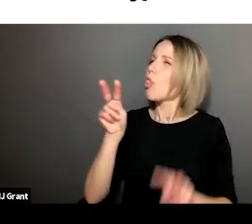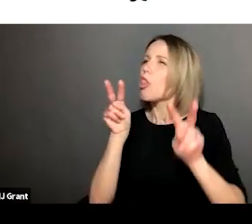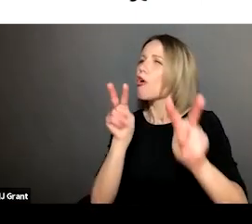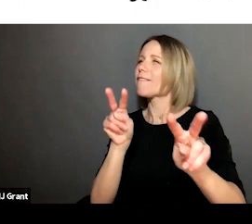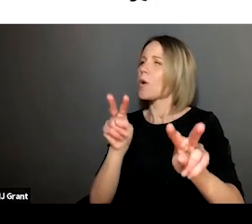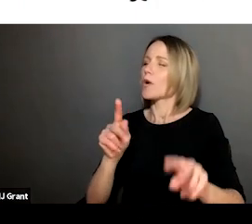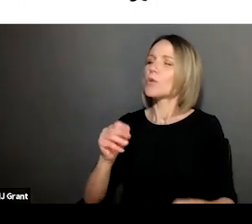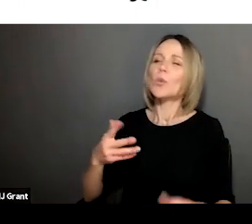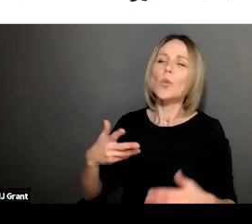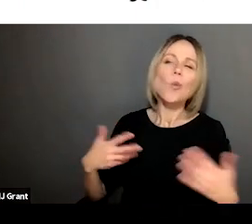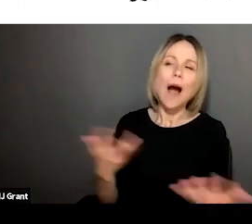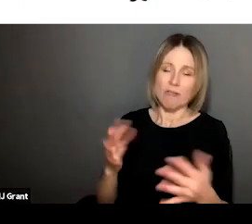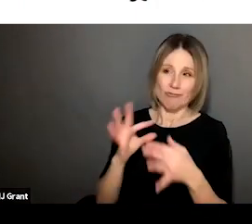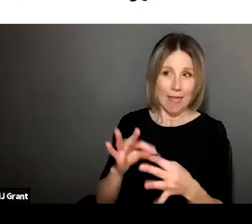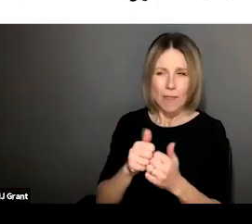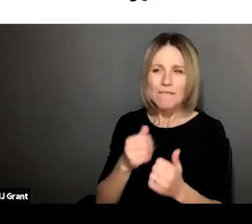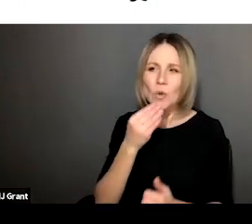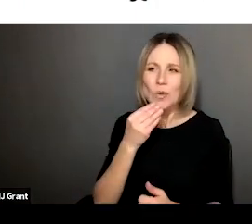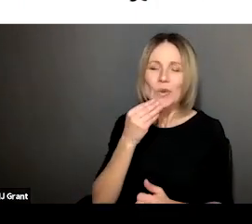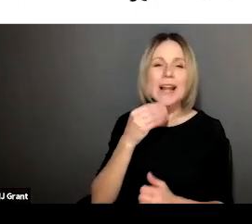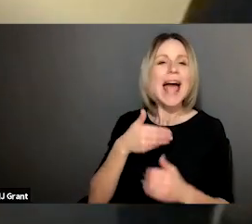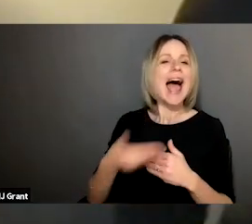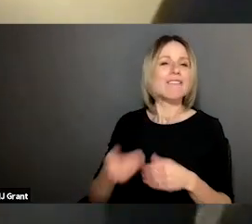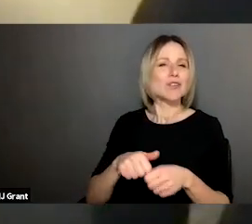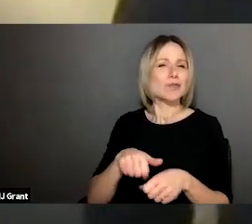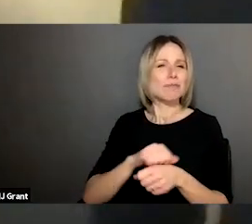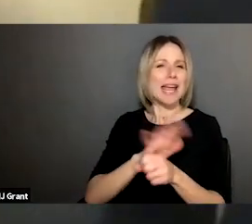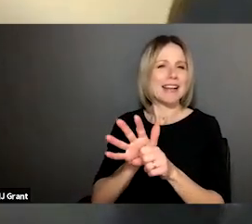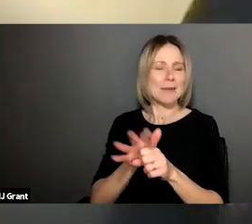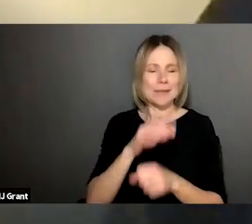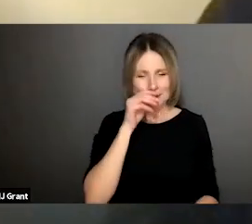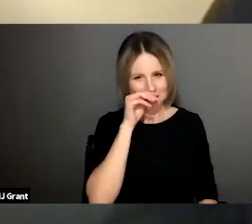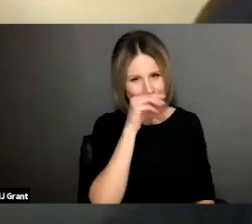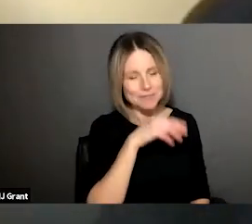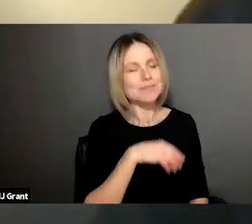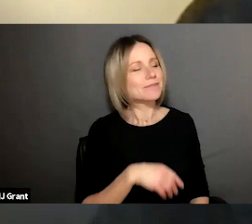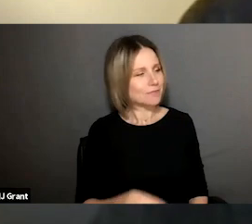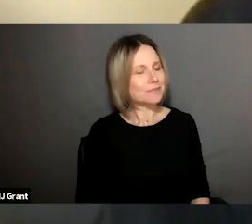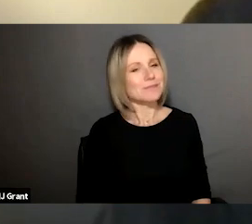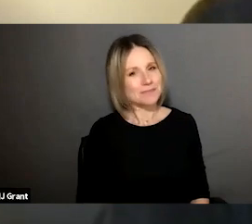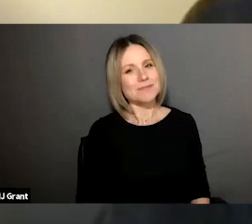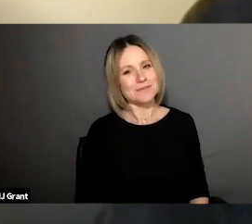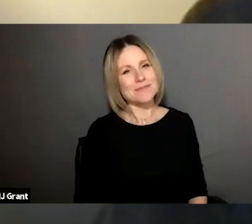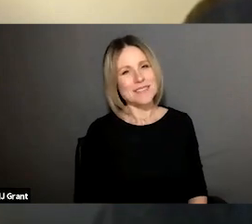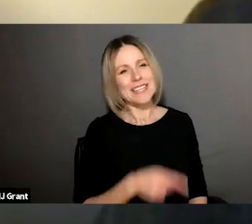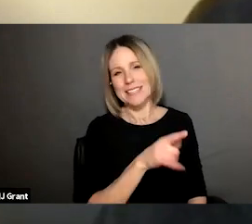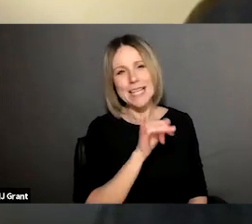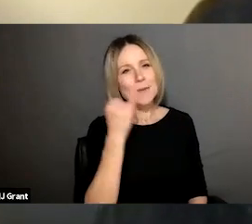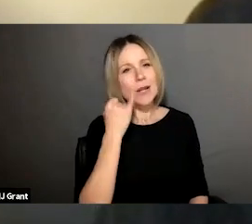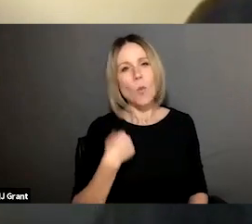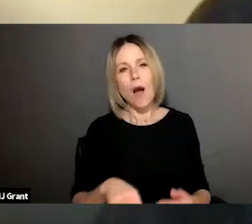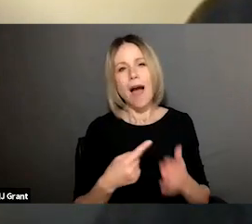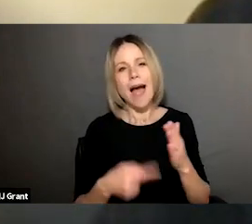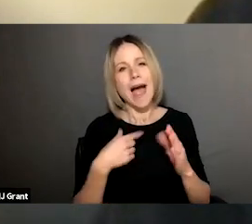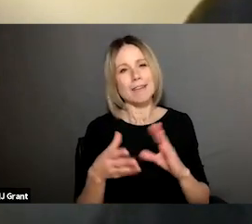food-related, once the pandemic is behind us? Well, this echoes something that I was saying before in a kind of jocular